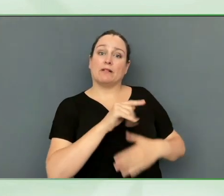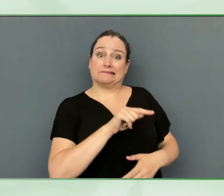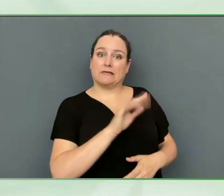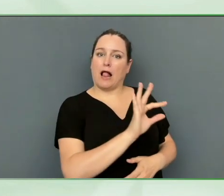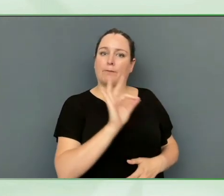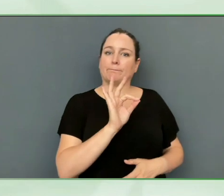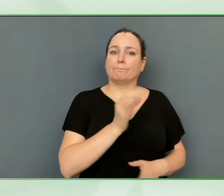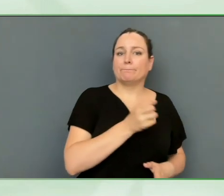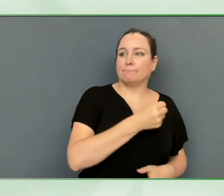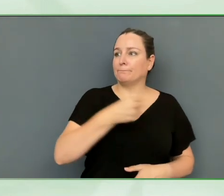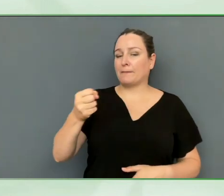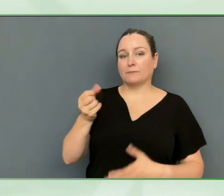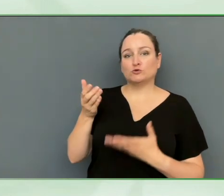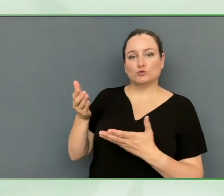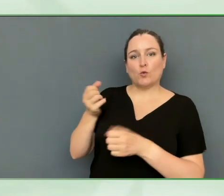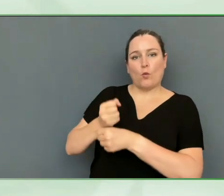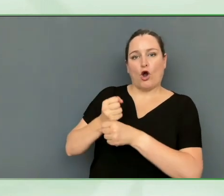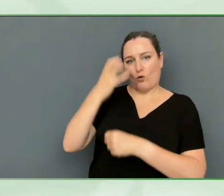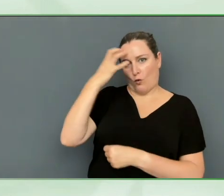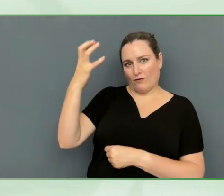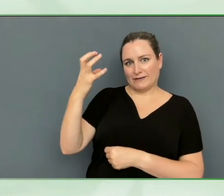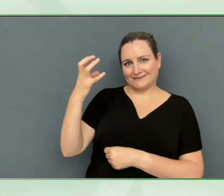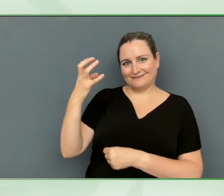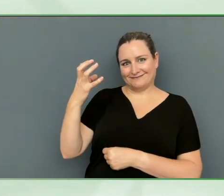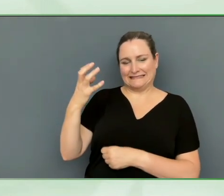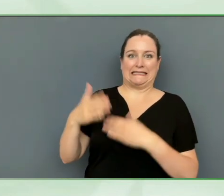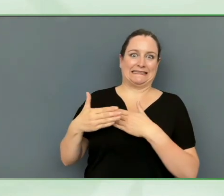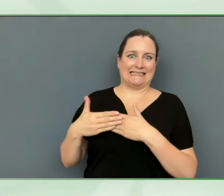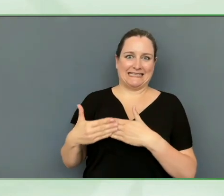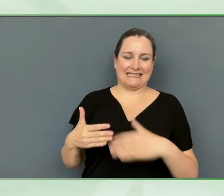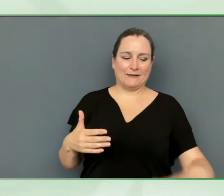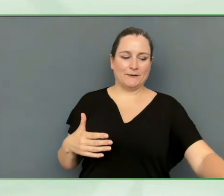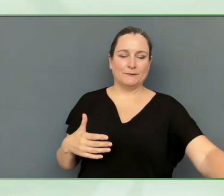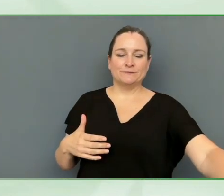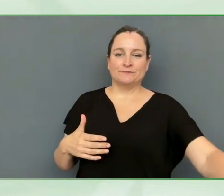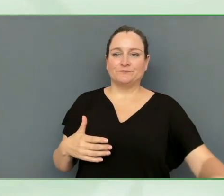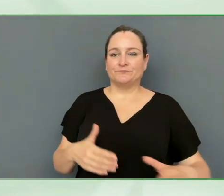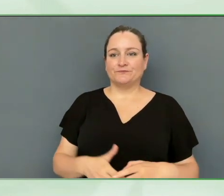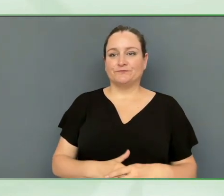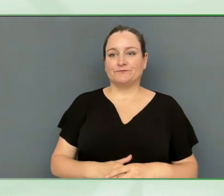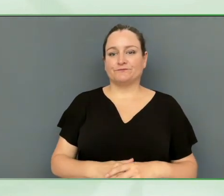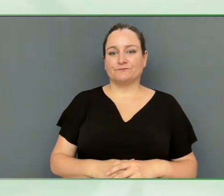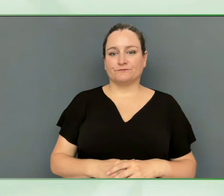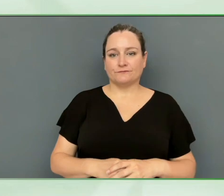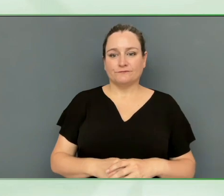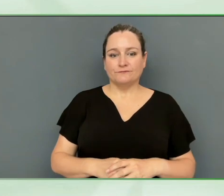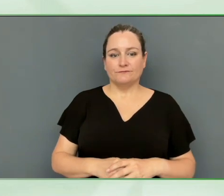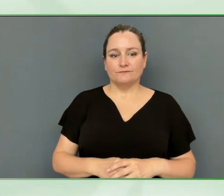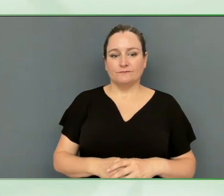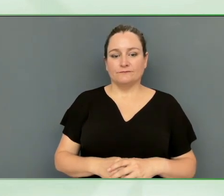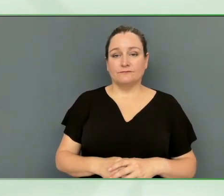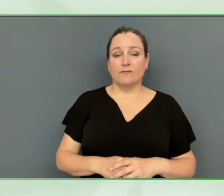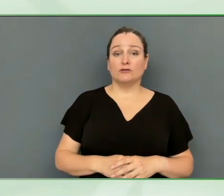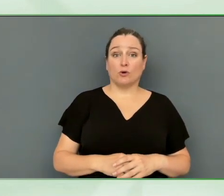easier manner. It's not a way to bring people in without expertise. You still need